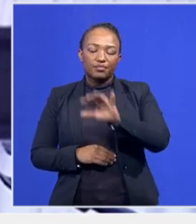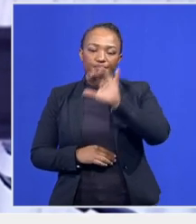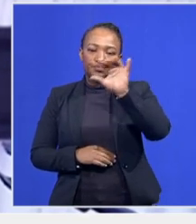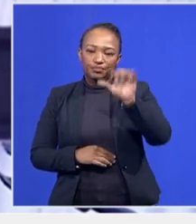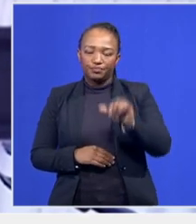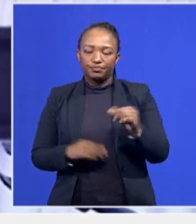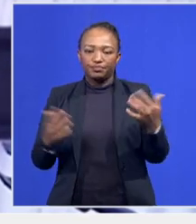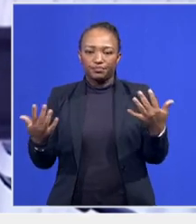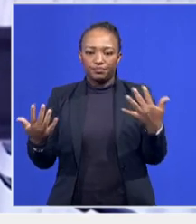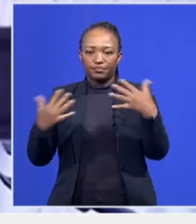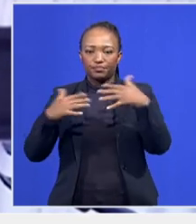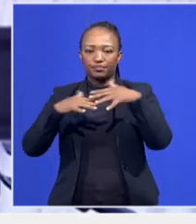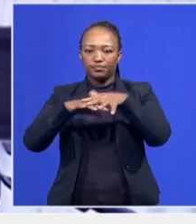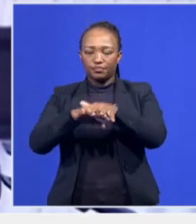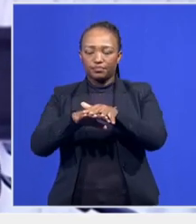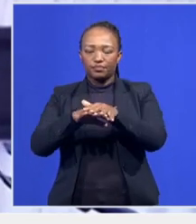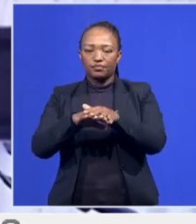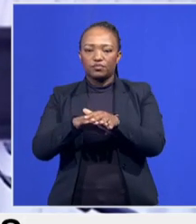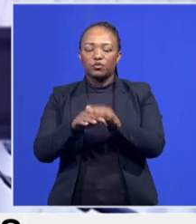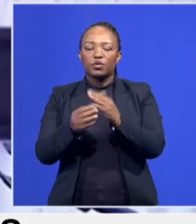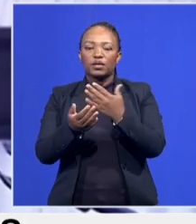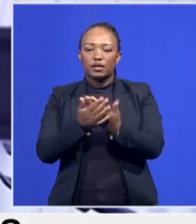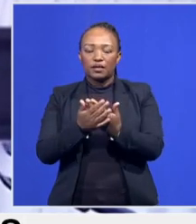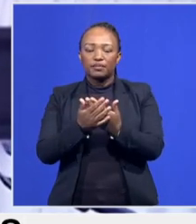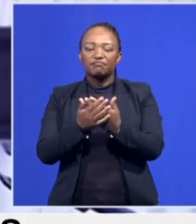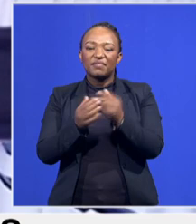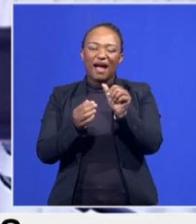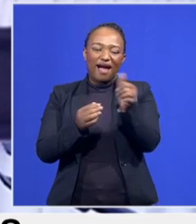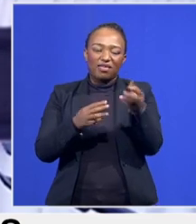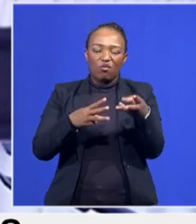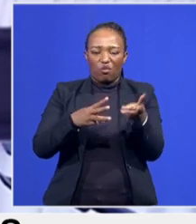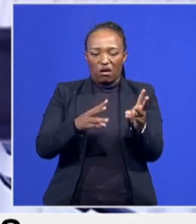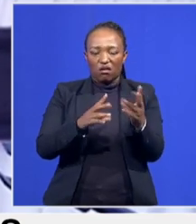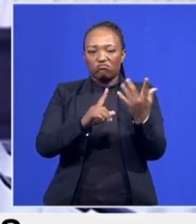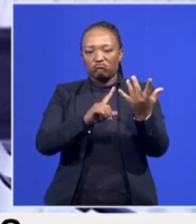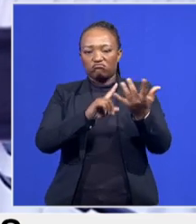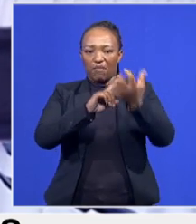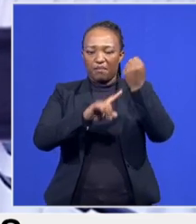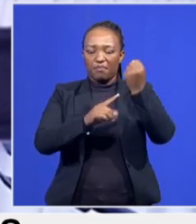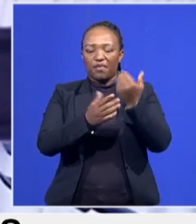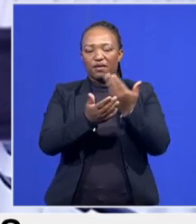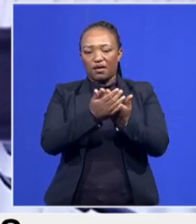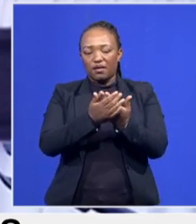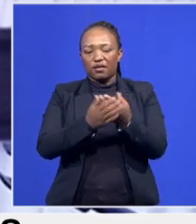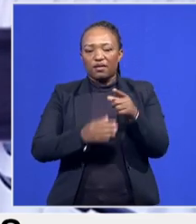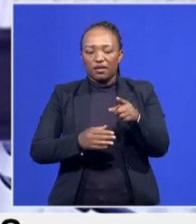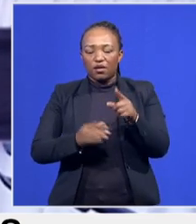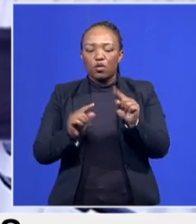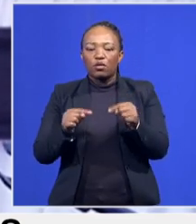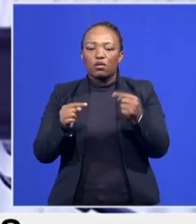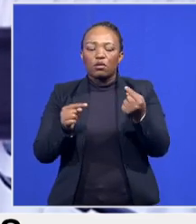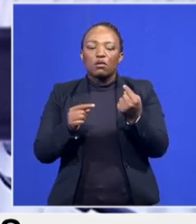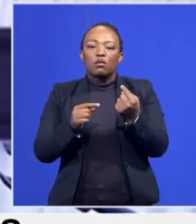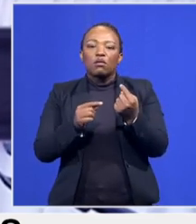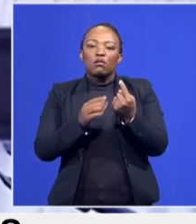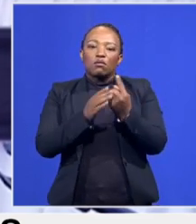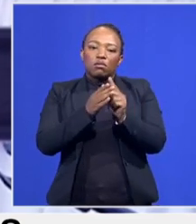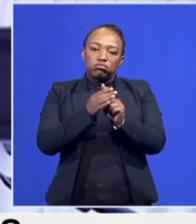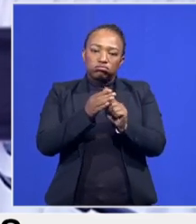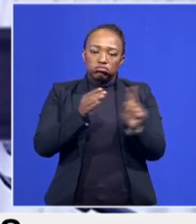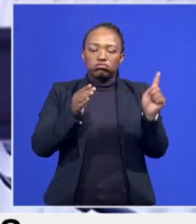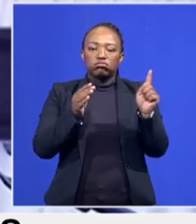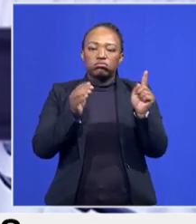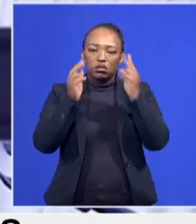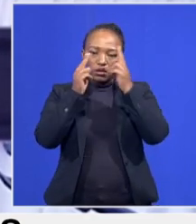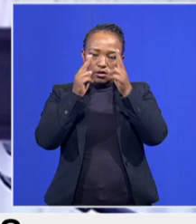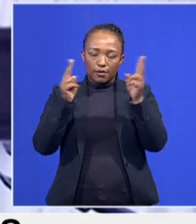is going to take many other decades to achieve. So we can't isolate the university from the broader problems